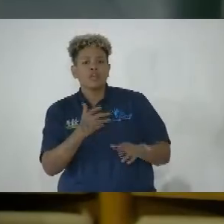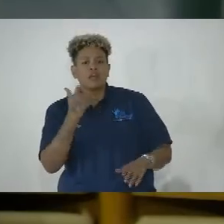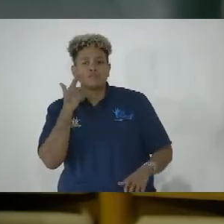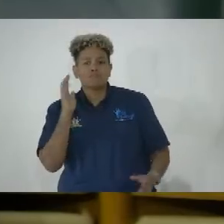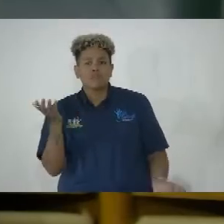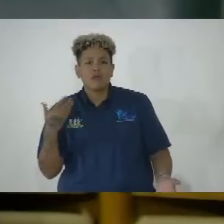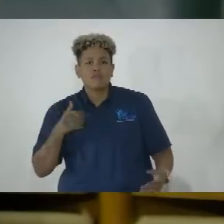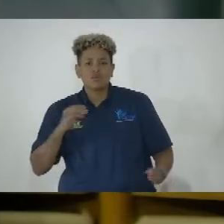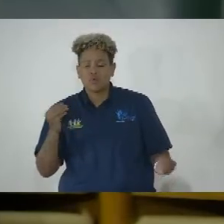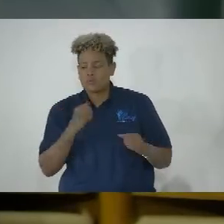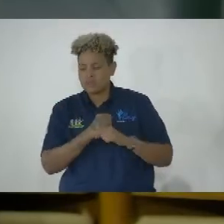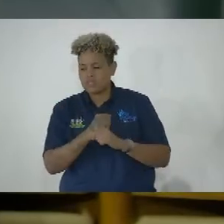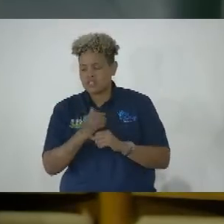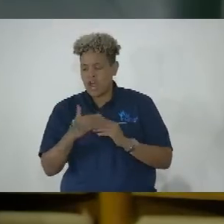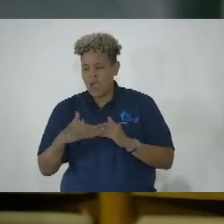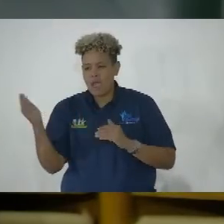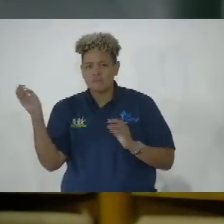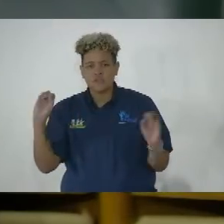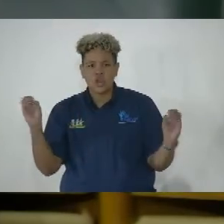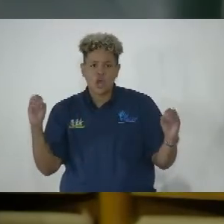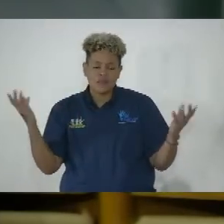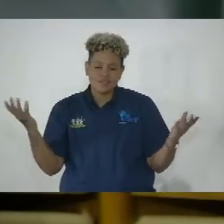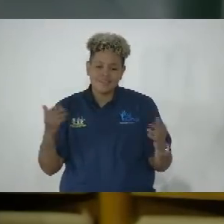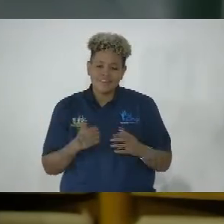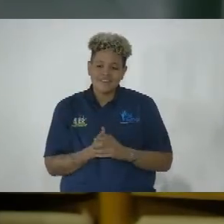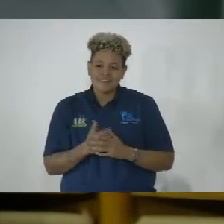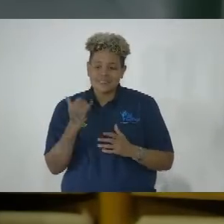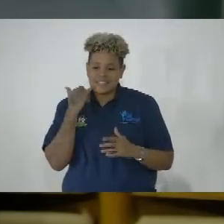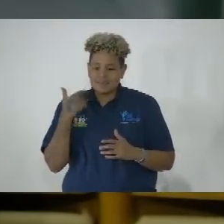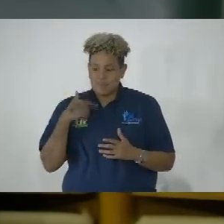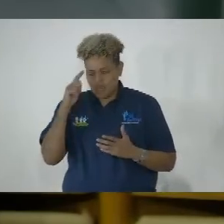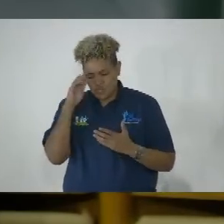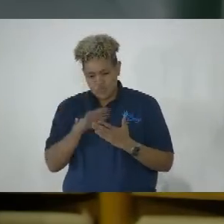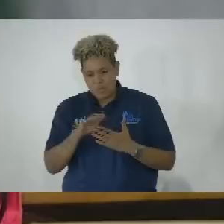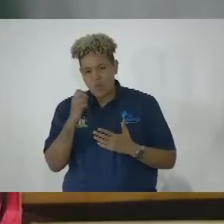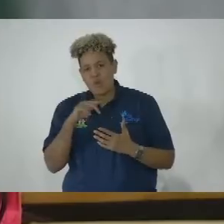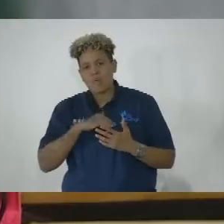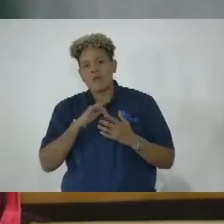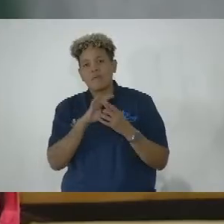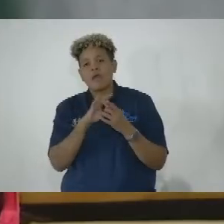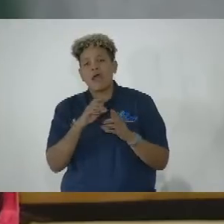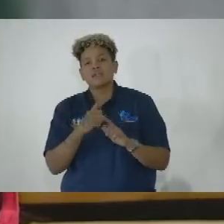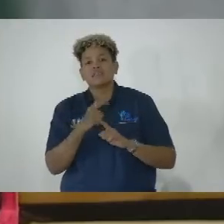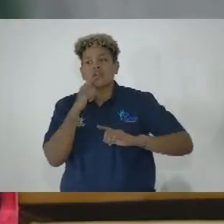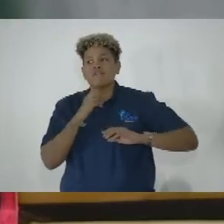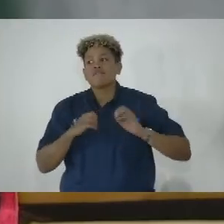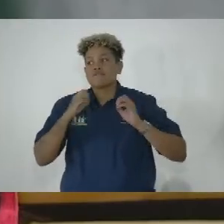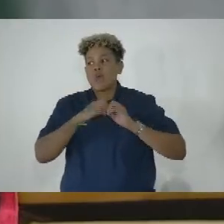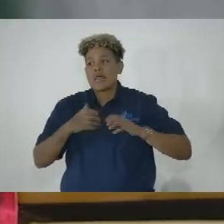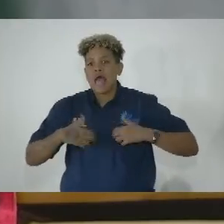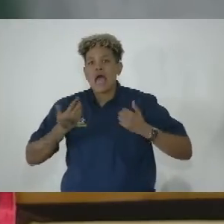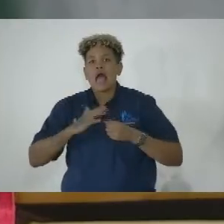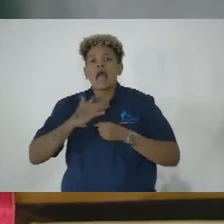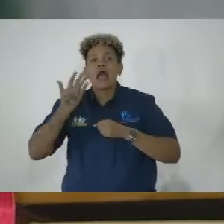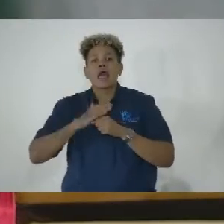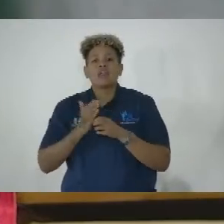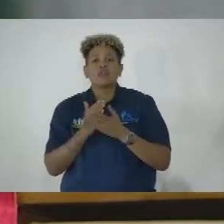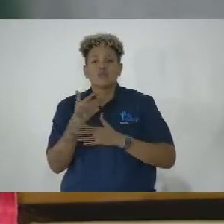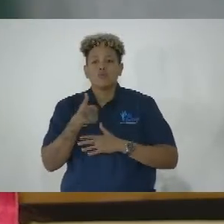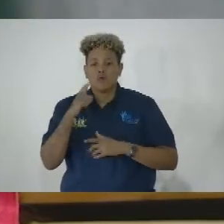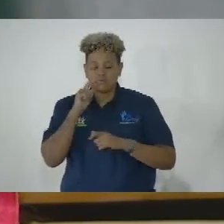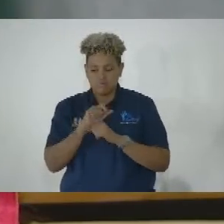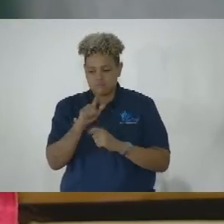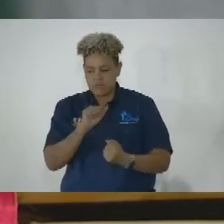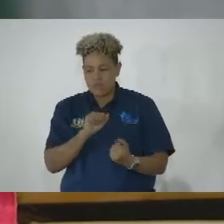have no protection after if my spouse or my partner is further enraged by my having made this